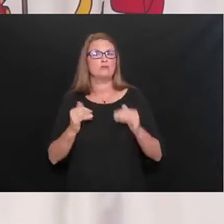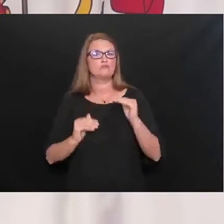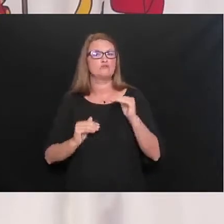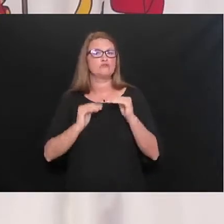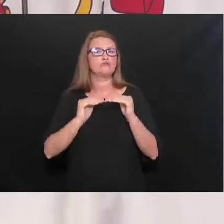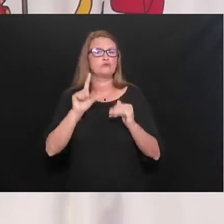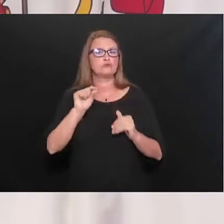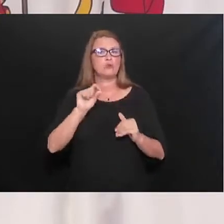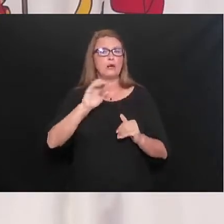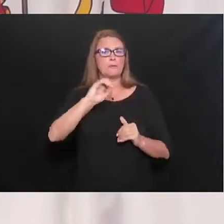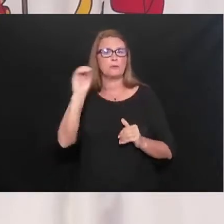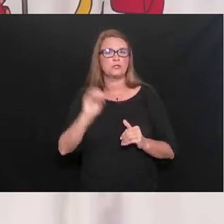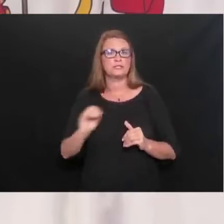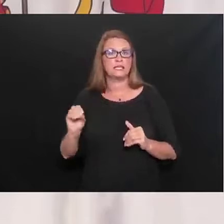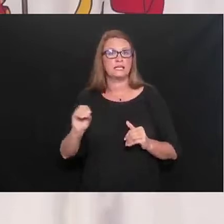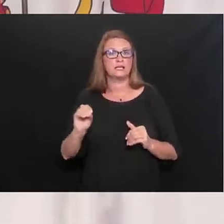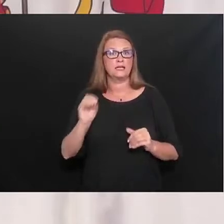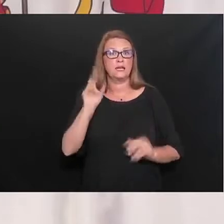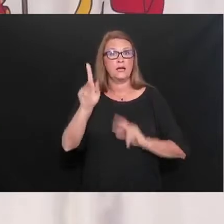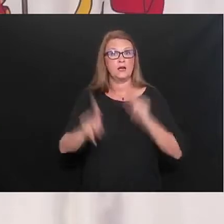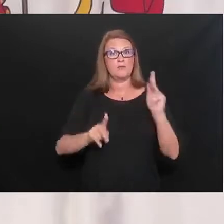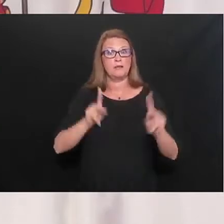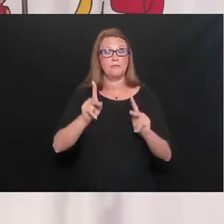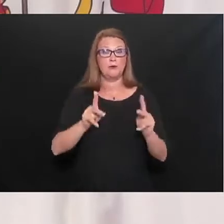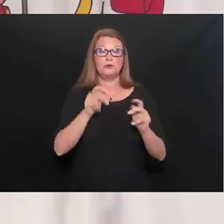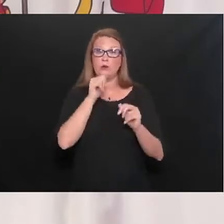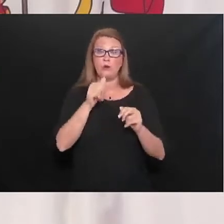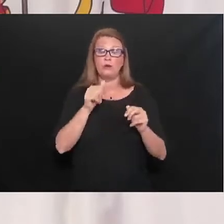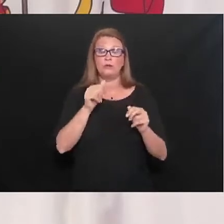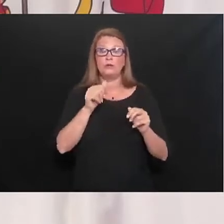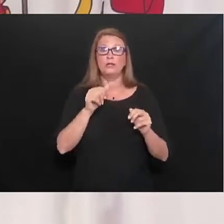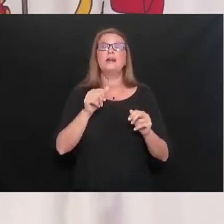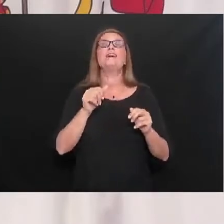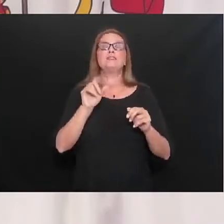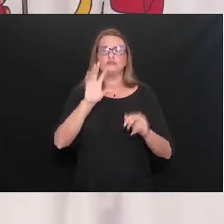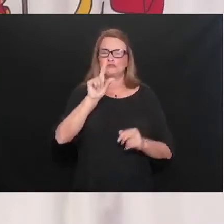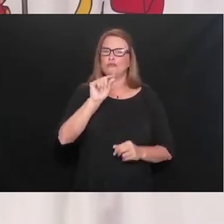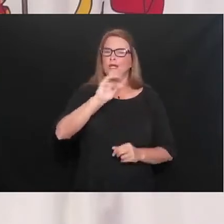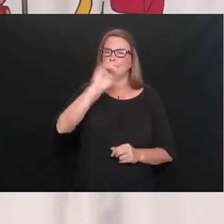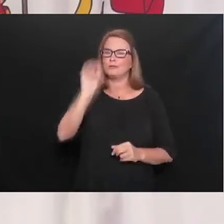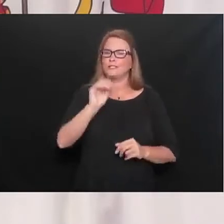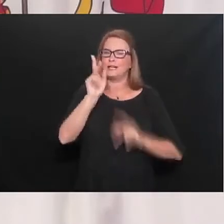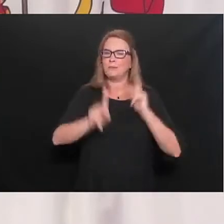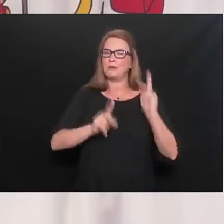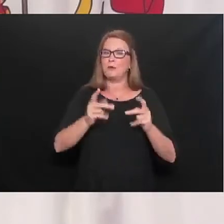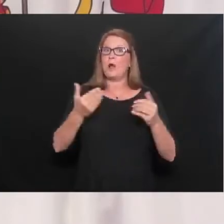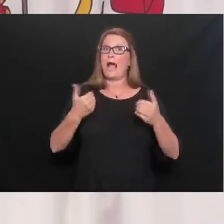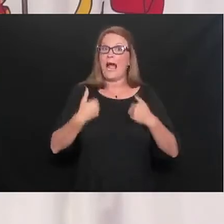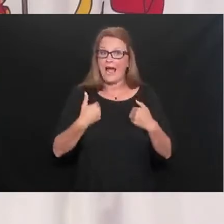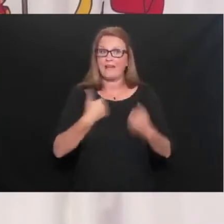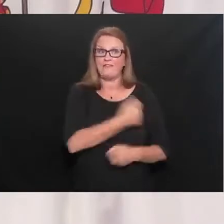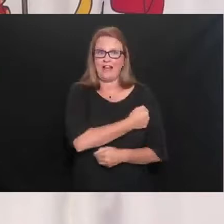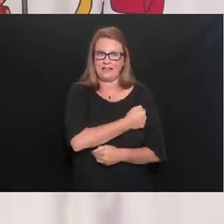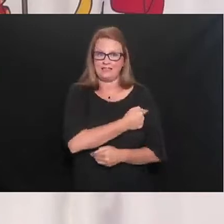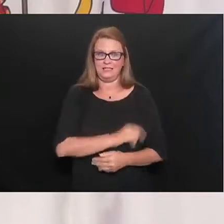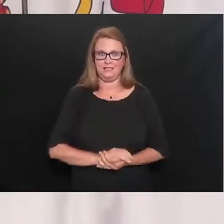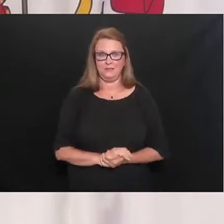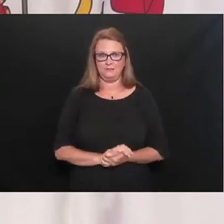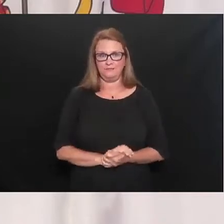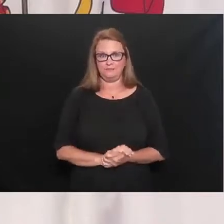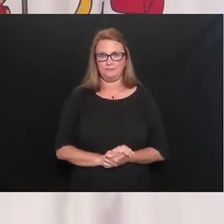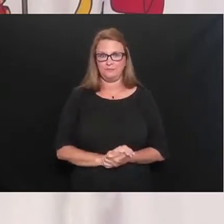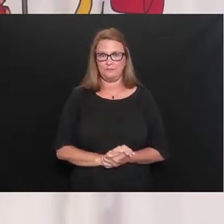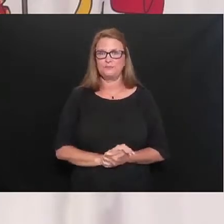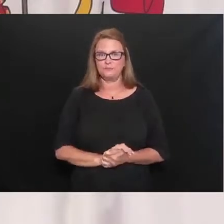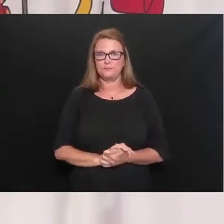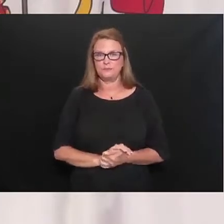of those that are in the hospitals that are unvaccinated. That are vaccinated. So just stay with me and just think through the